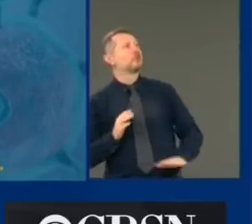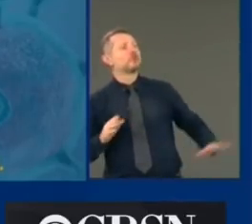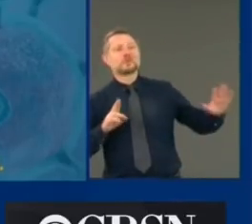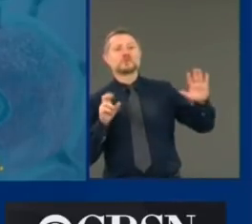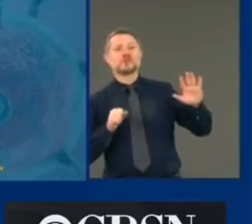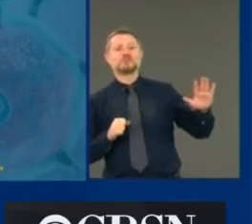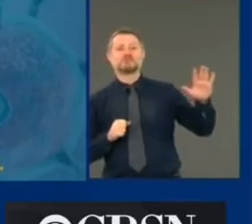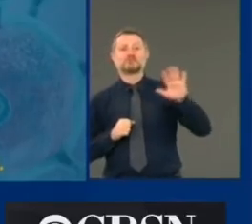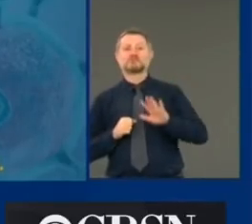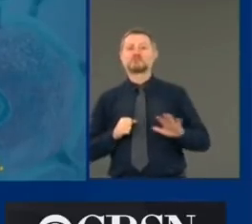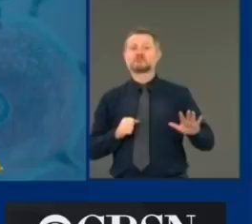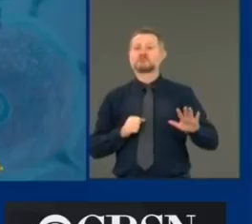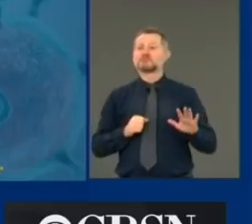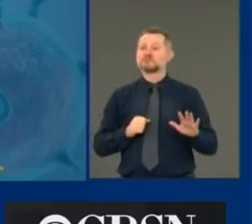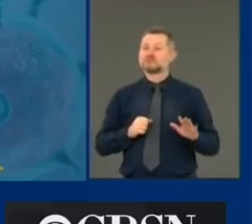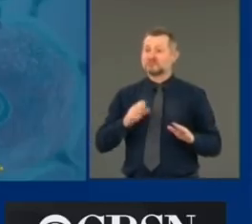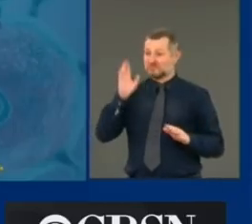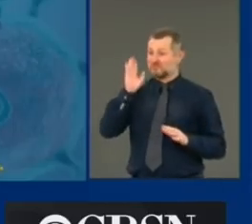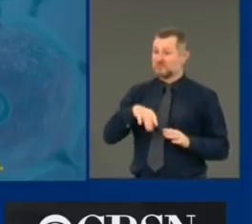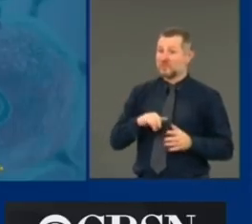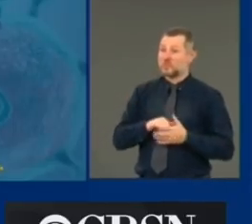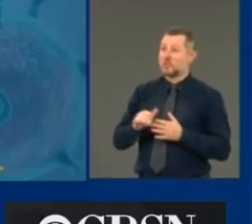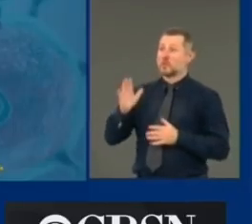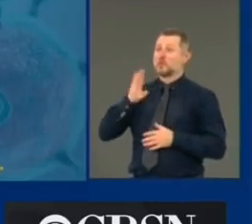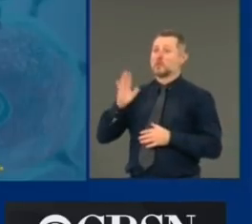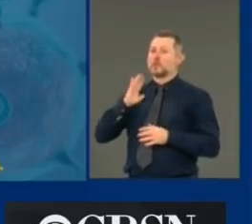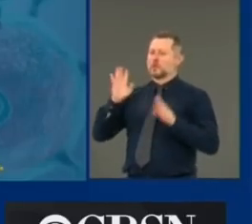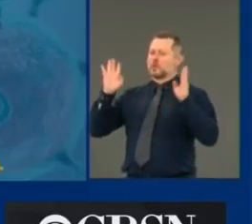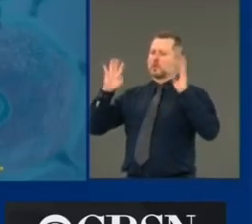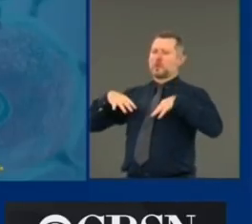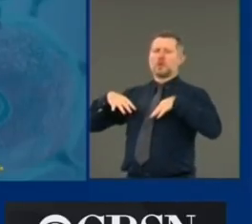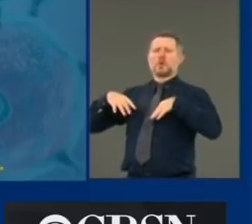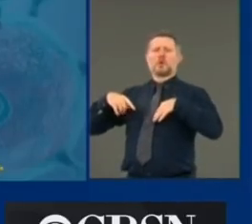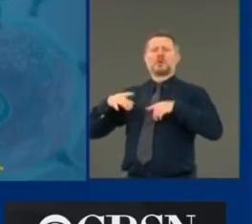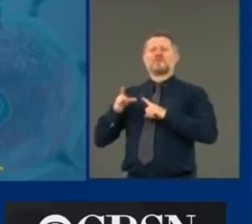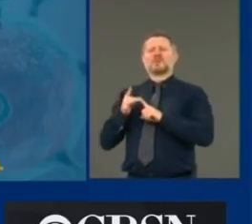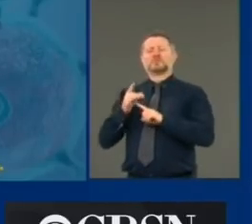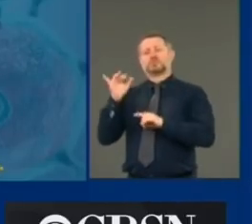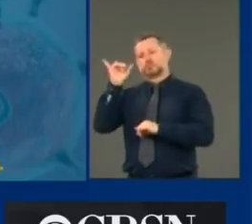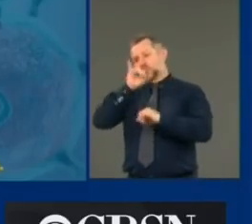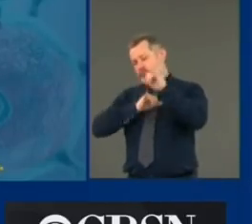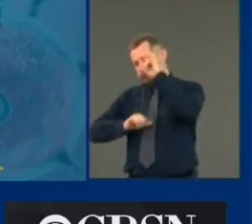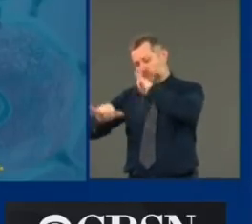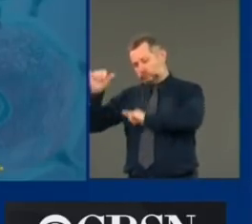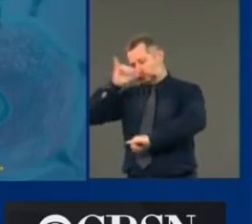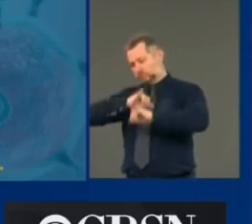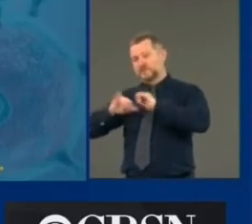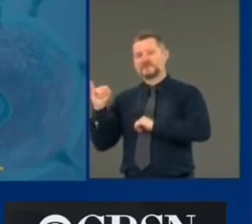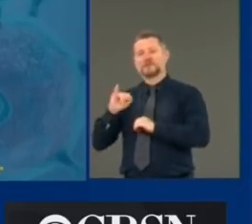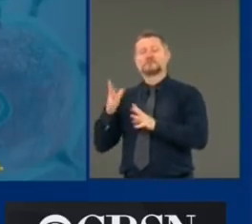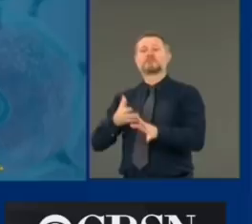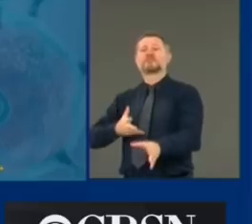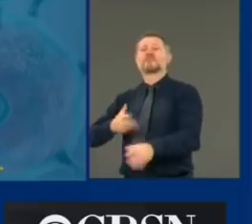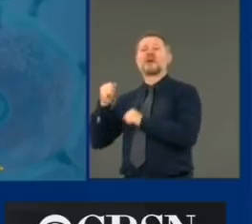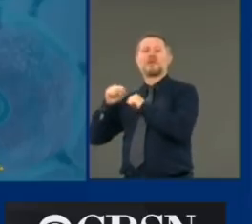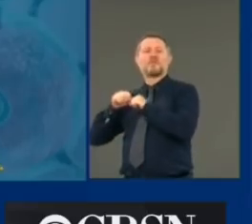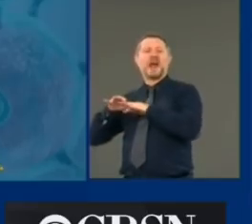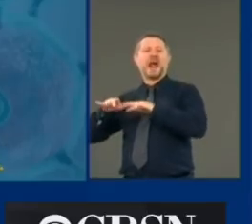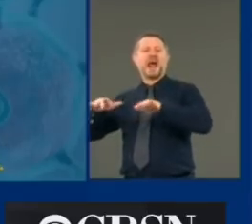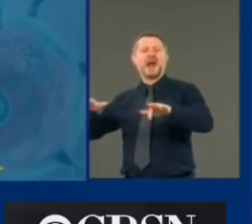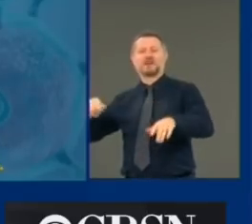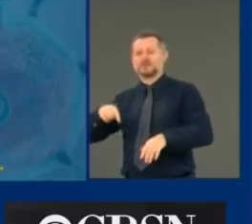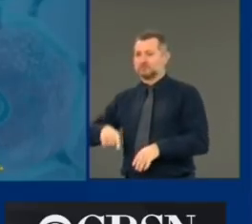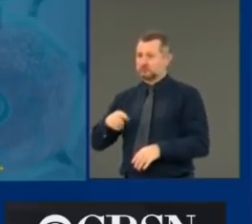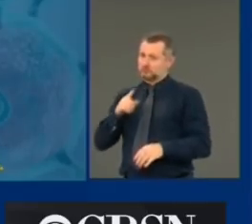Our infection rate, which is the key number, how fast the virus is spreading,